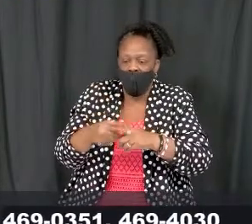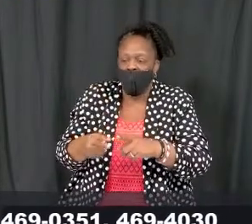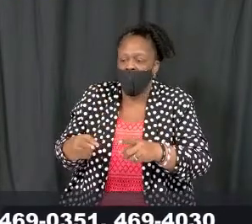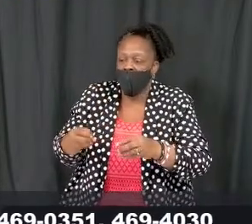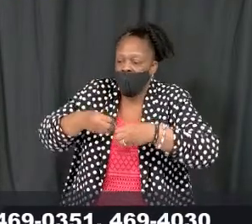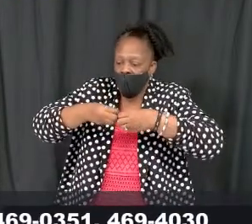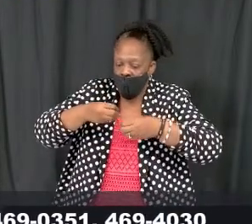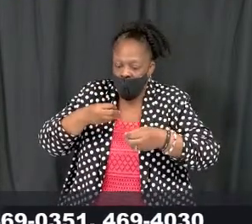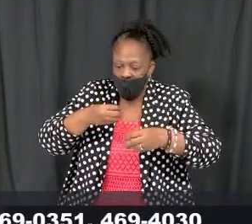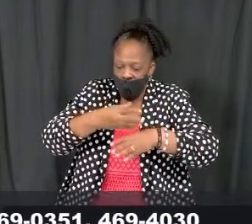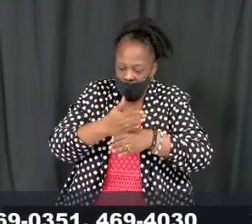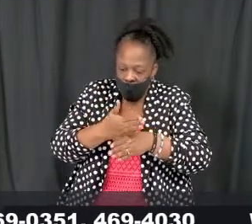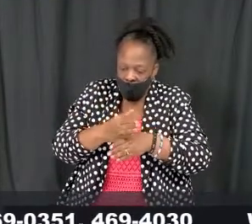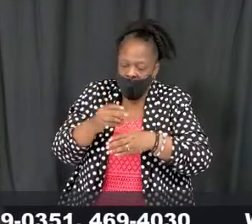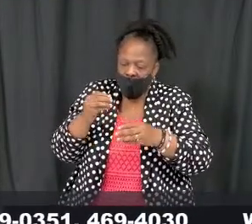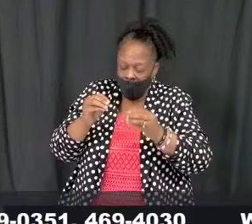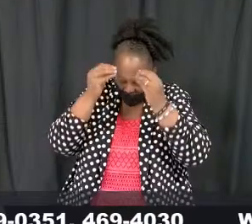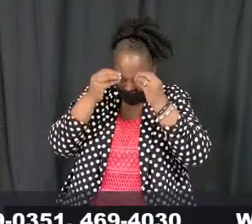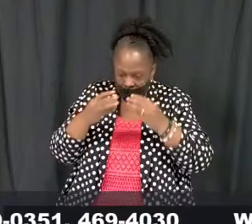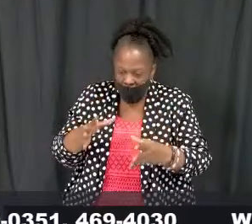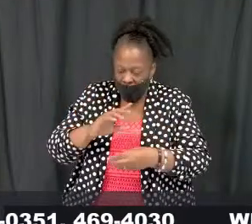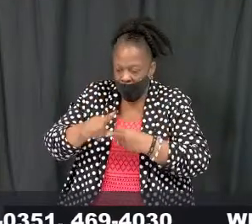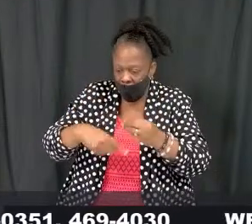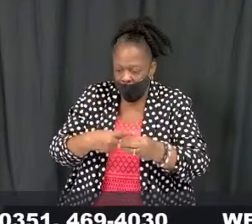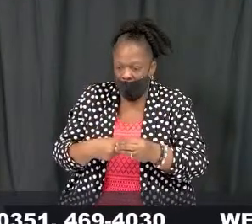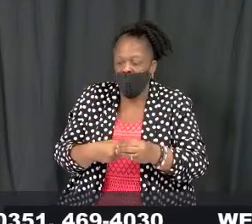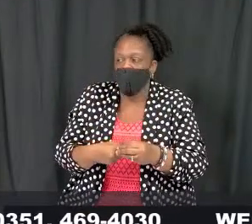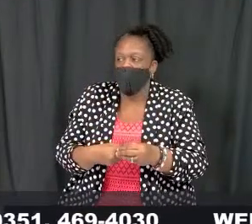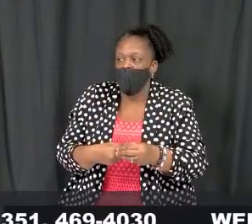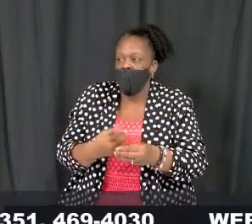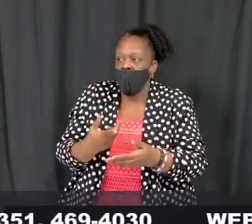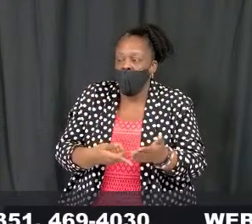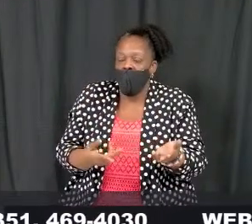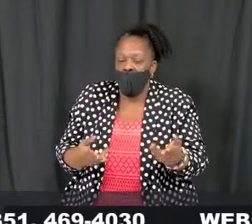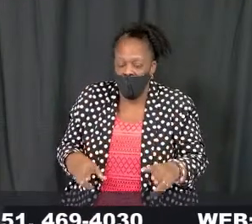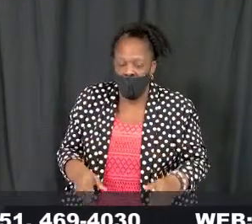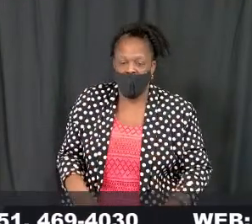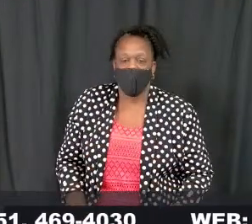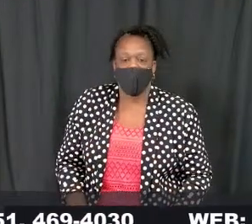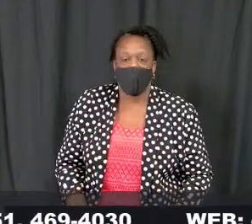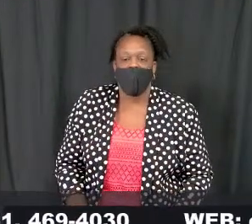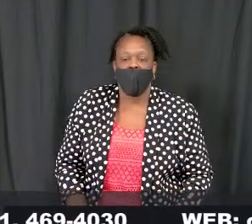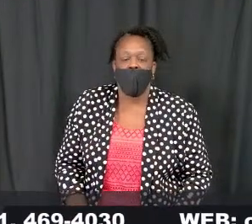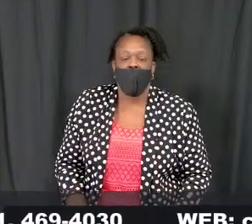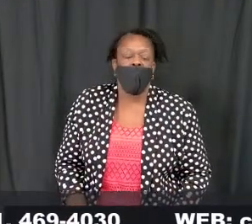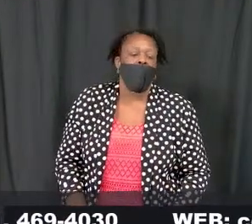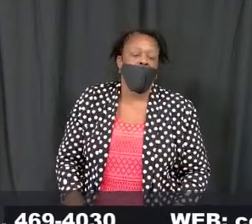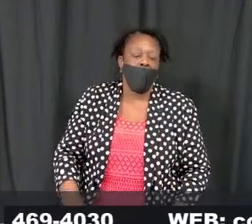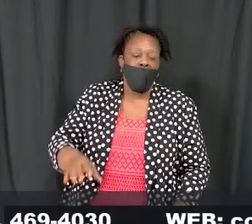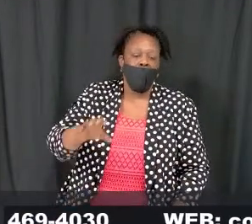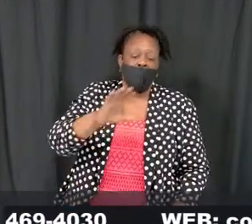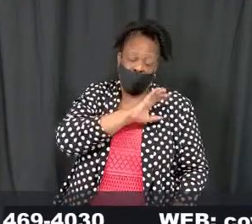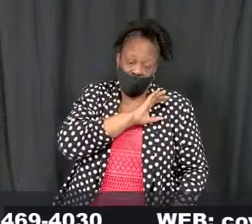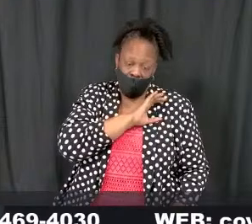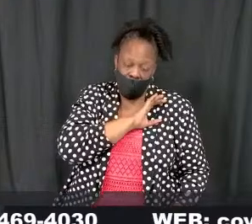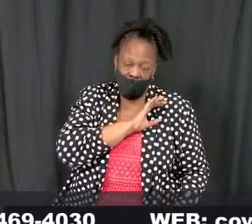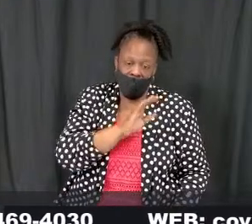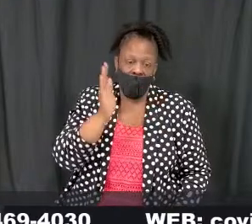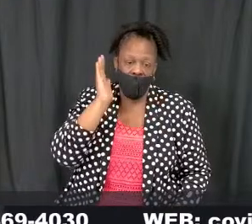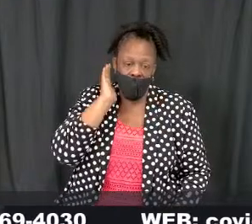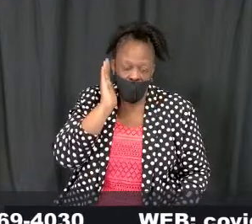Superintendent Cromwell Henry has been designated as the focal point to address matters of